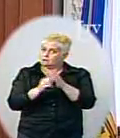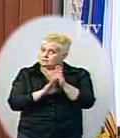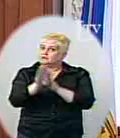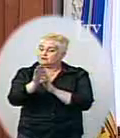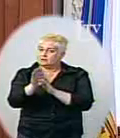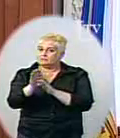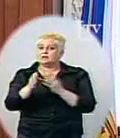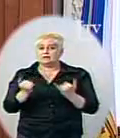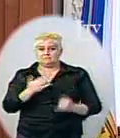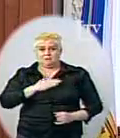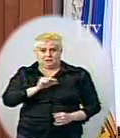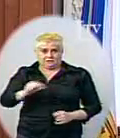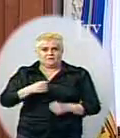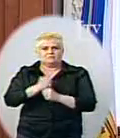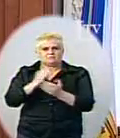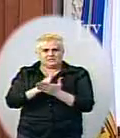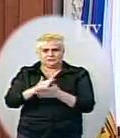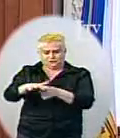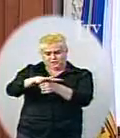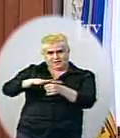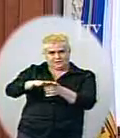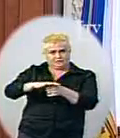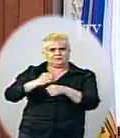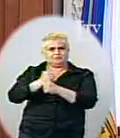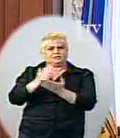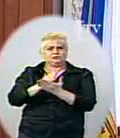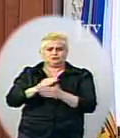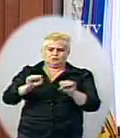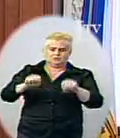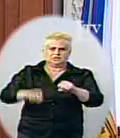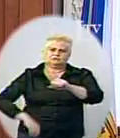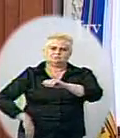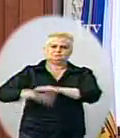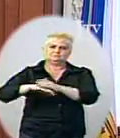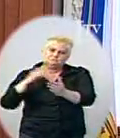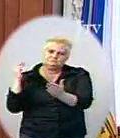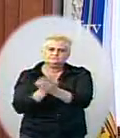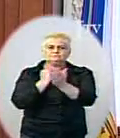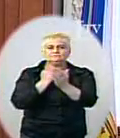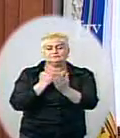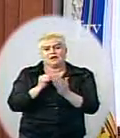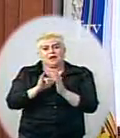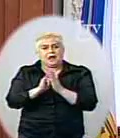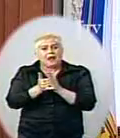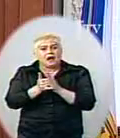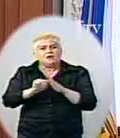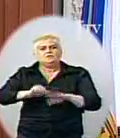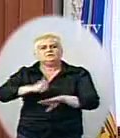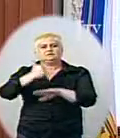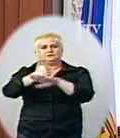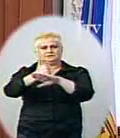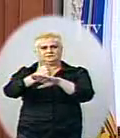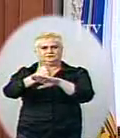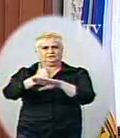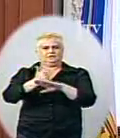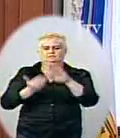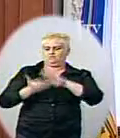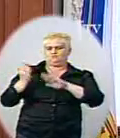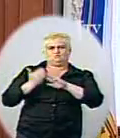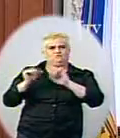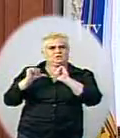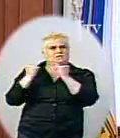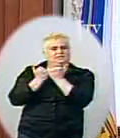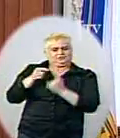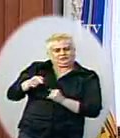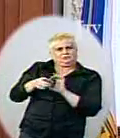important steps to ensure the sector is reaching its potential through the establishment of a special operating agency,